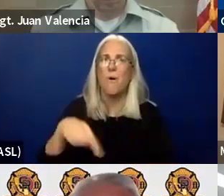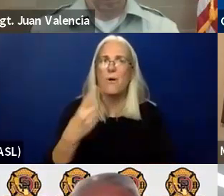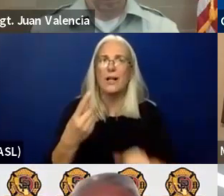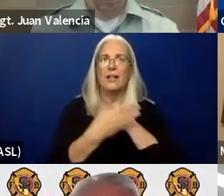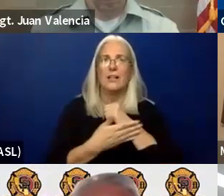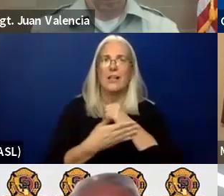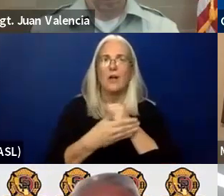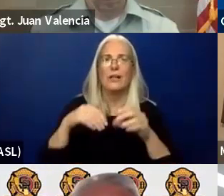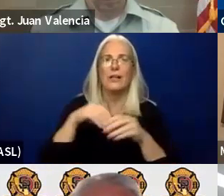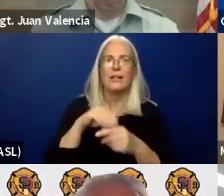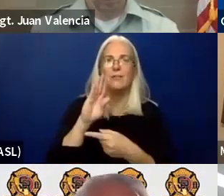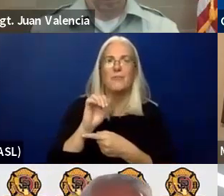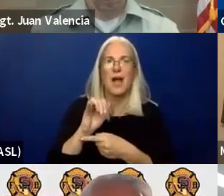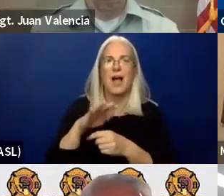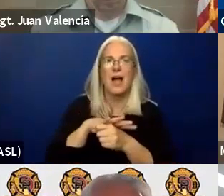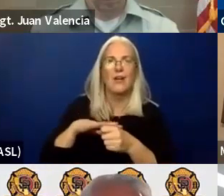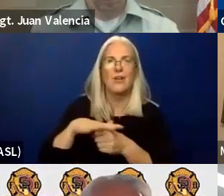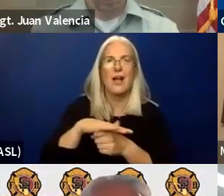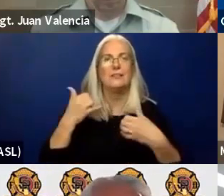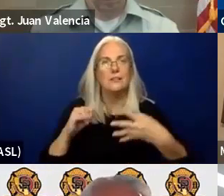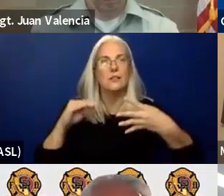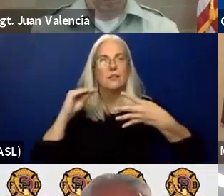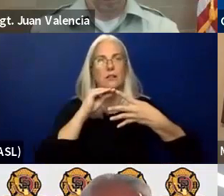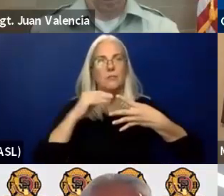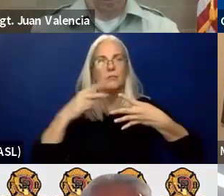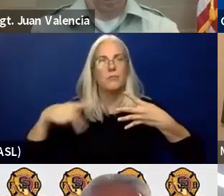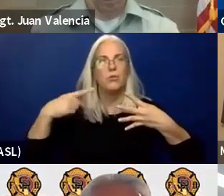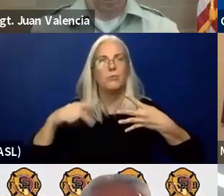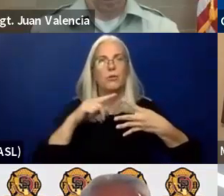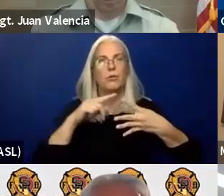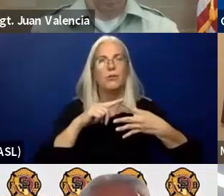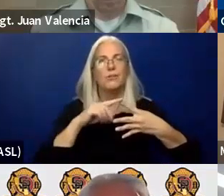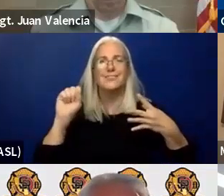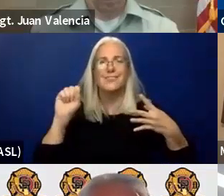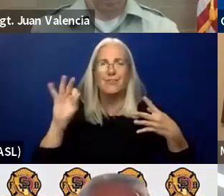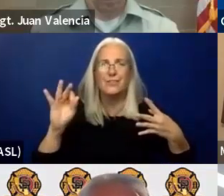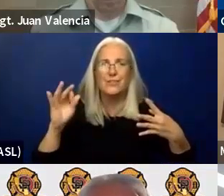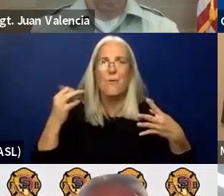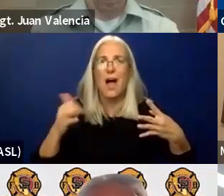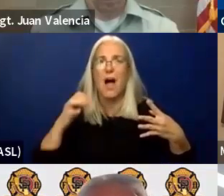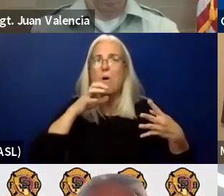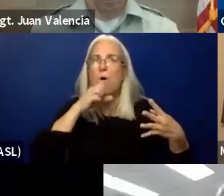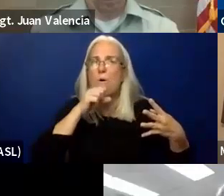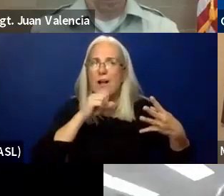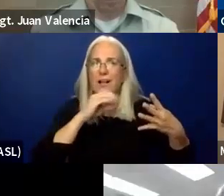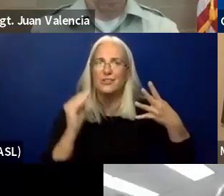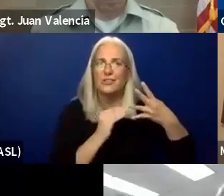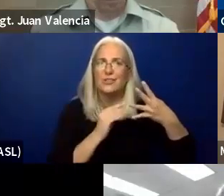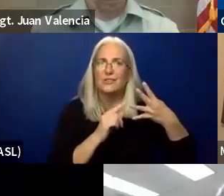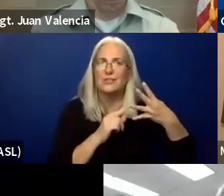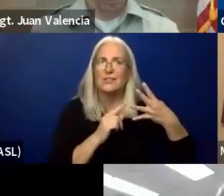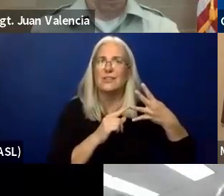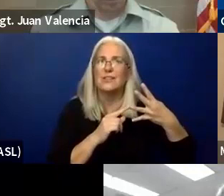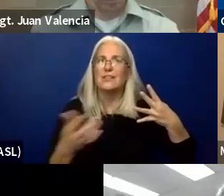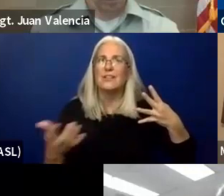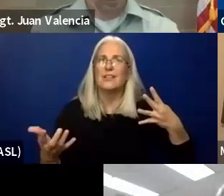this point. I believe San Francisco is now in the orange. If I could get the supervisors to comment on whether or